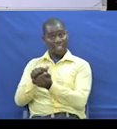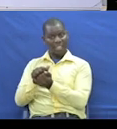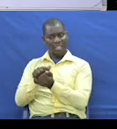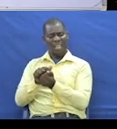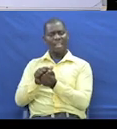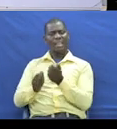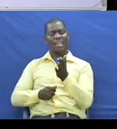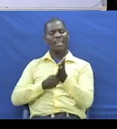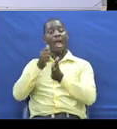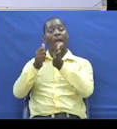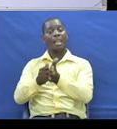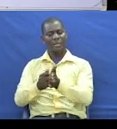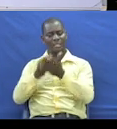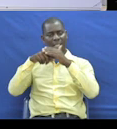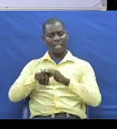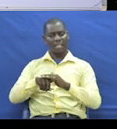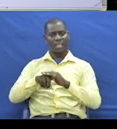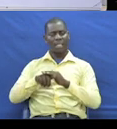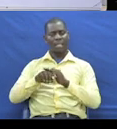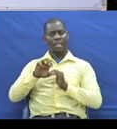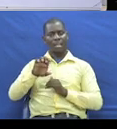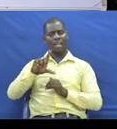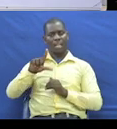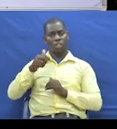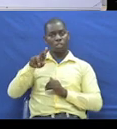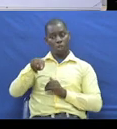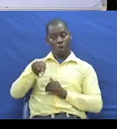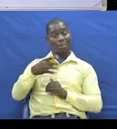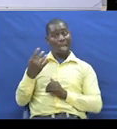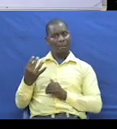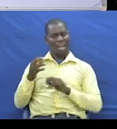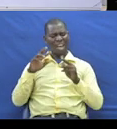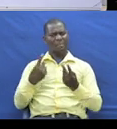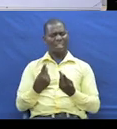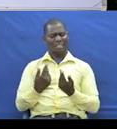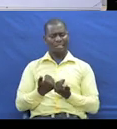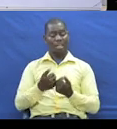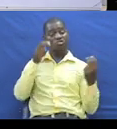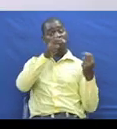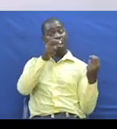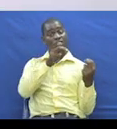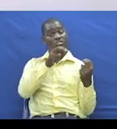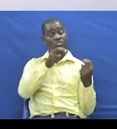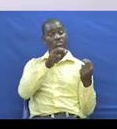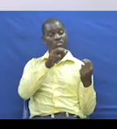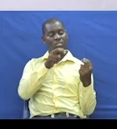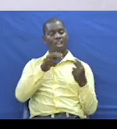chemical property of this element, which is atomic number. And this we can now write that the